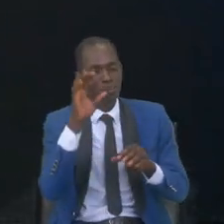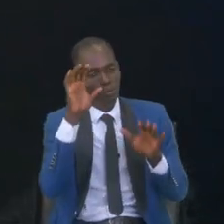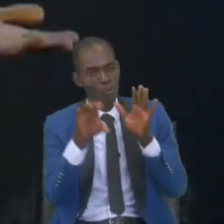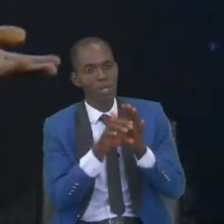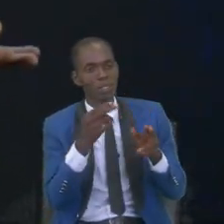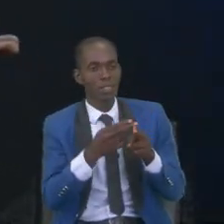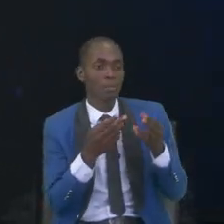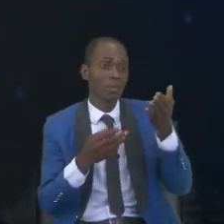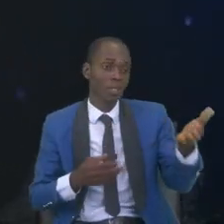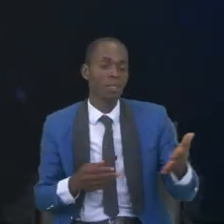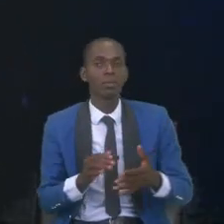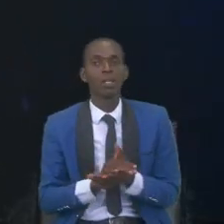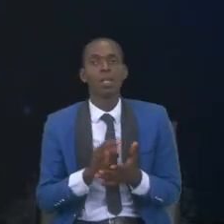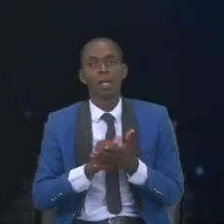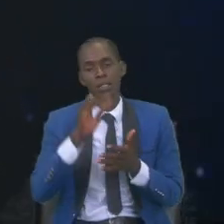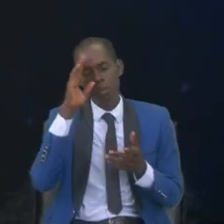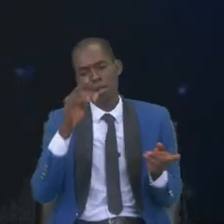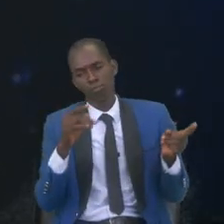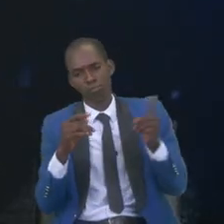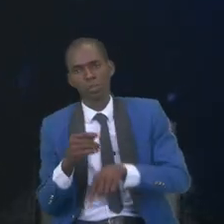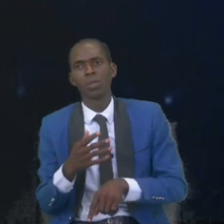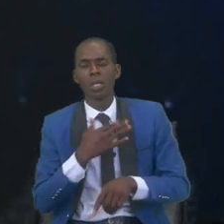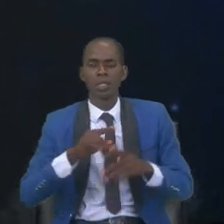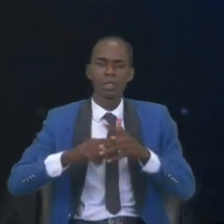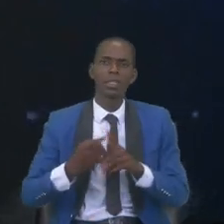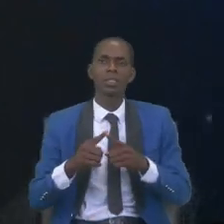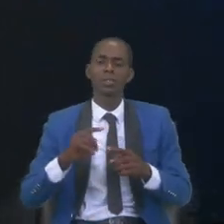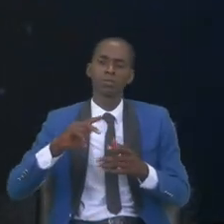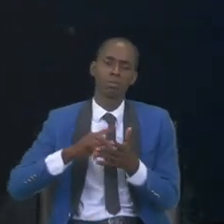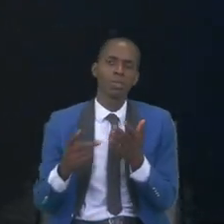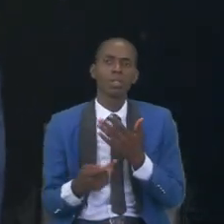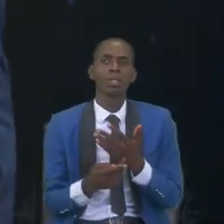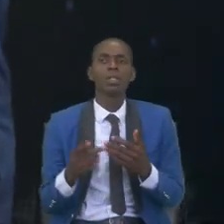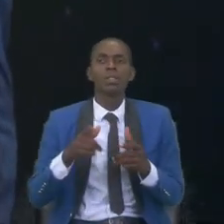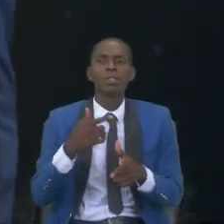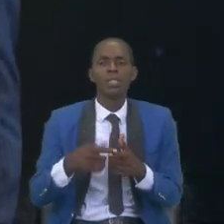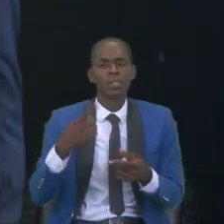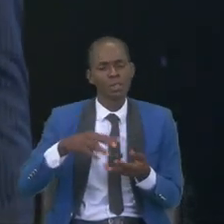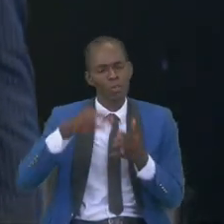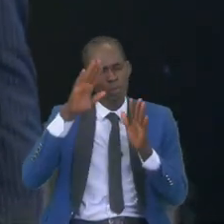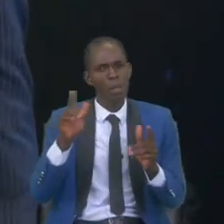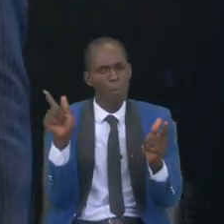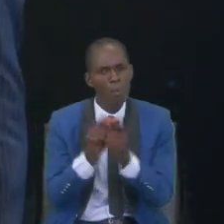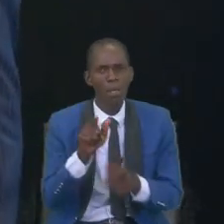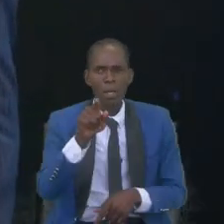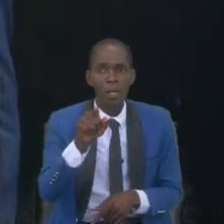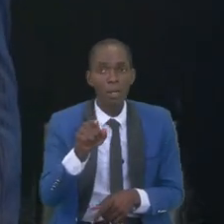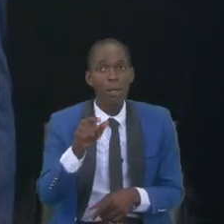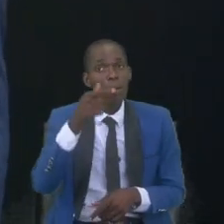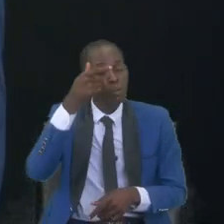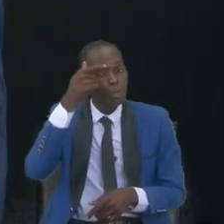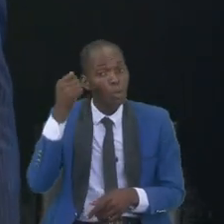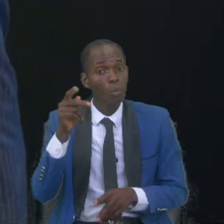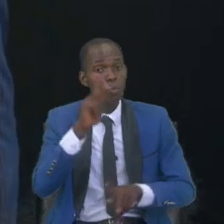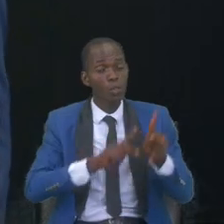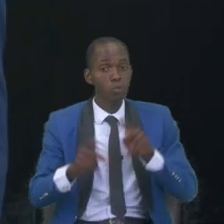And then he came. And he started the crusade. Then those students appealed to me and said, because they saw your picture